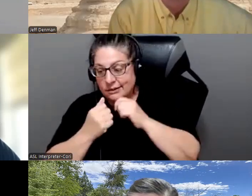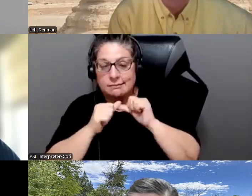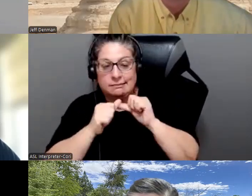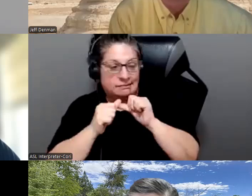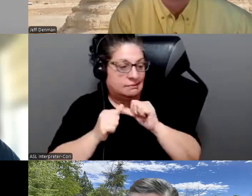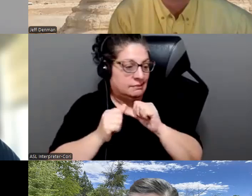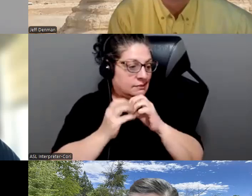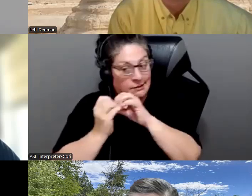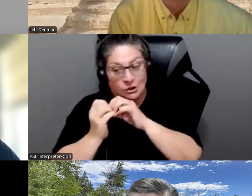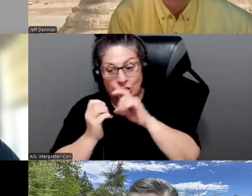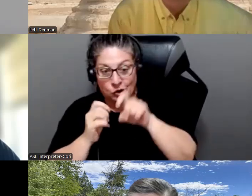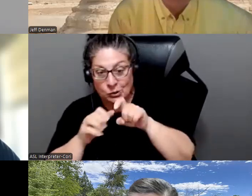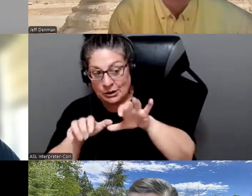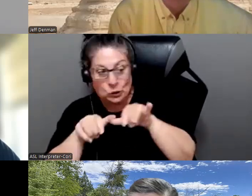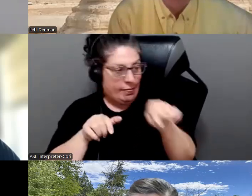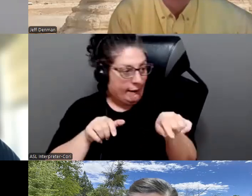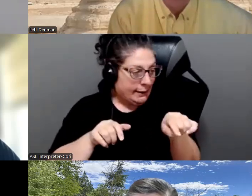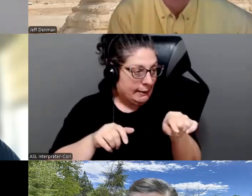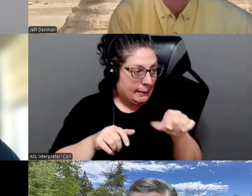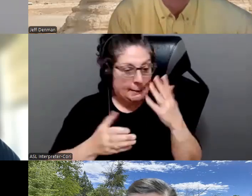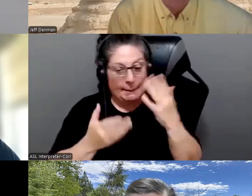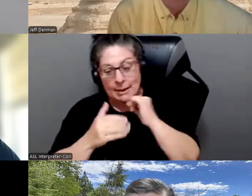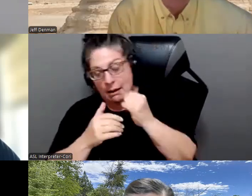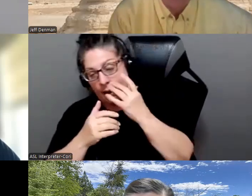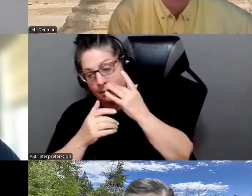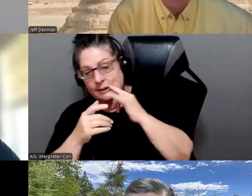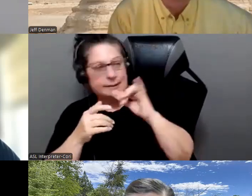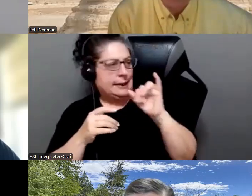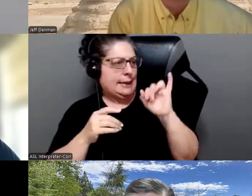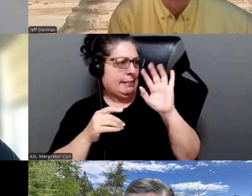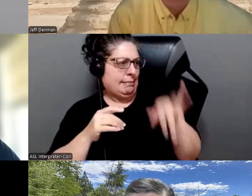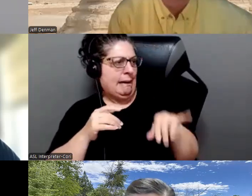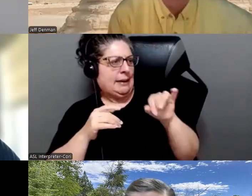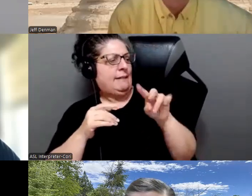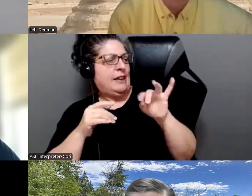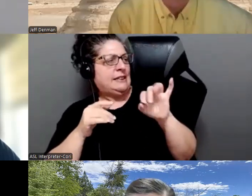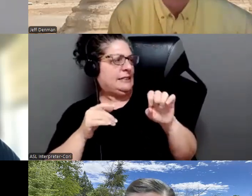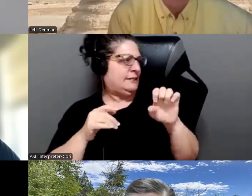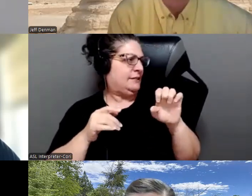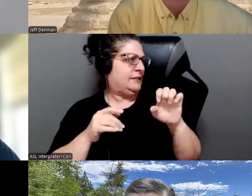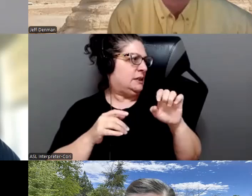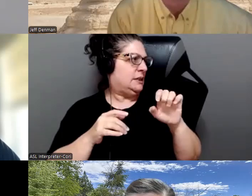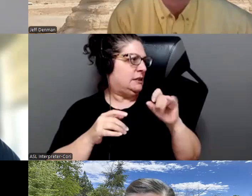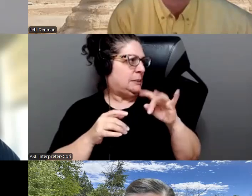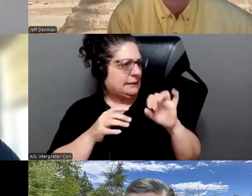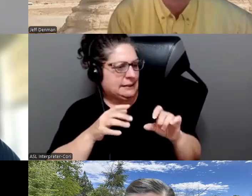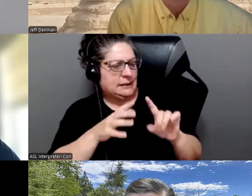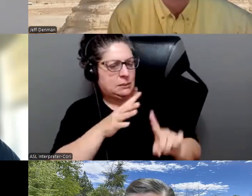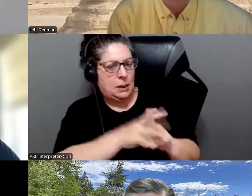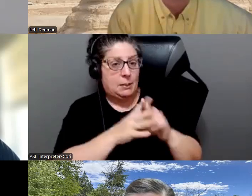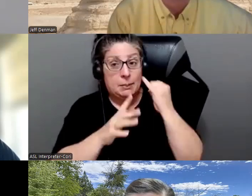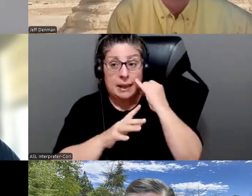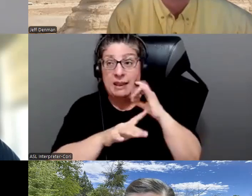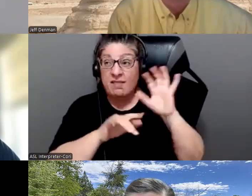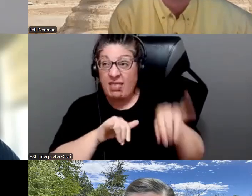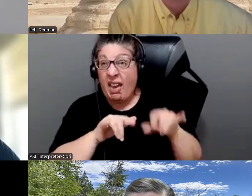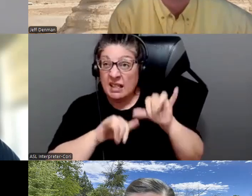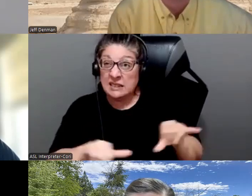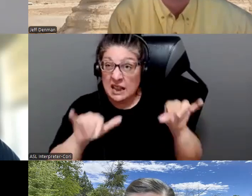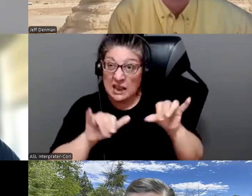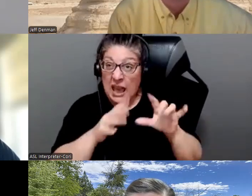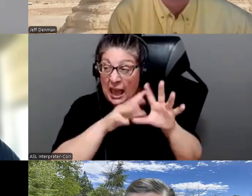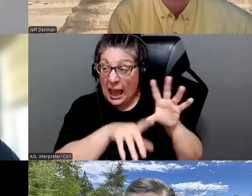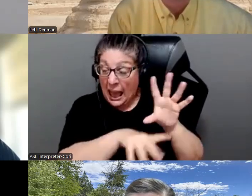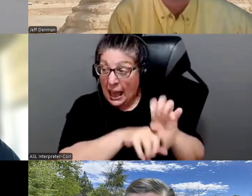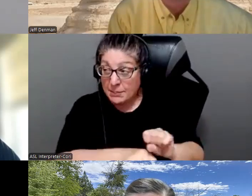we shouldn't do it there because of whatever invasive species might pop up. But I mean, if you get into that habit, then